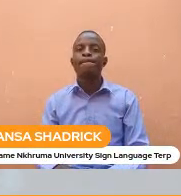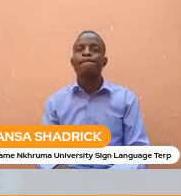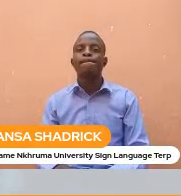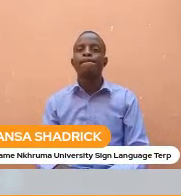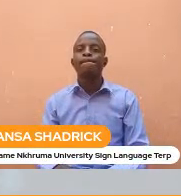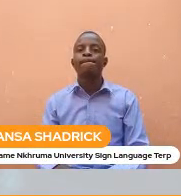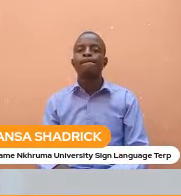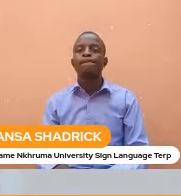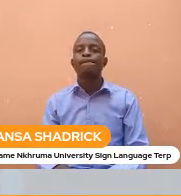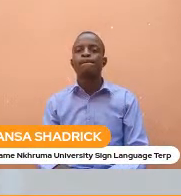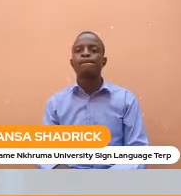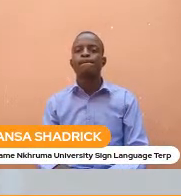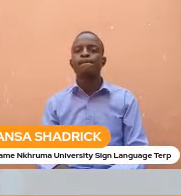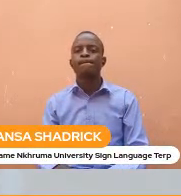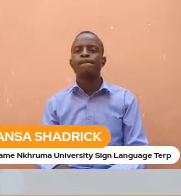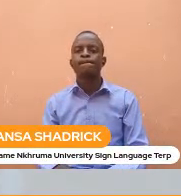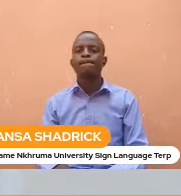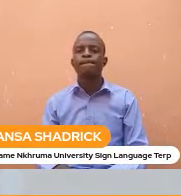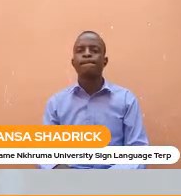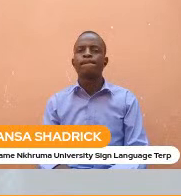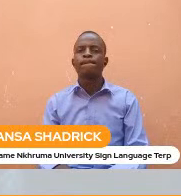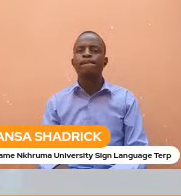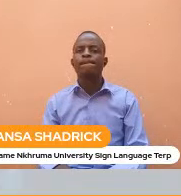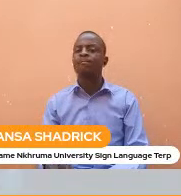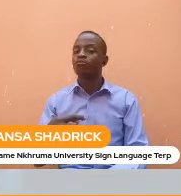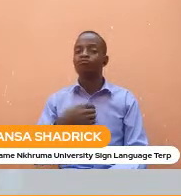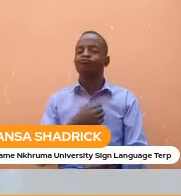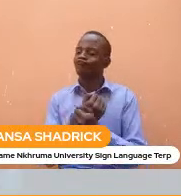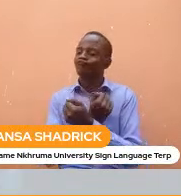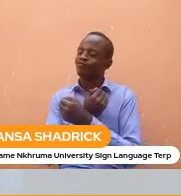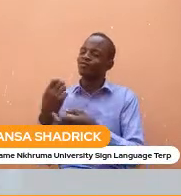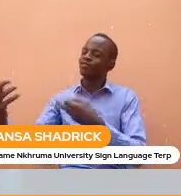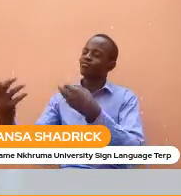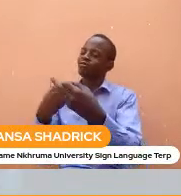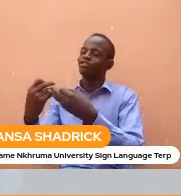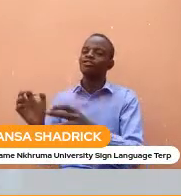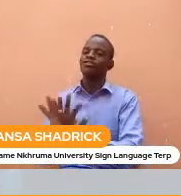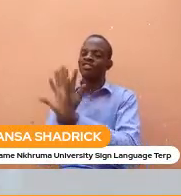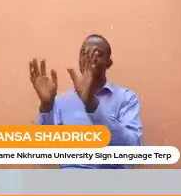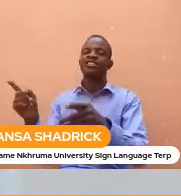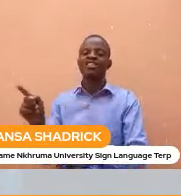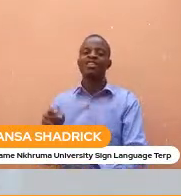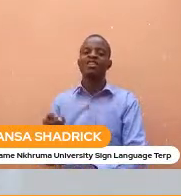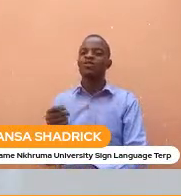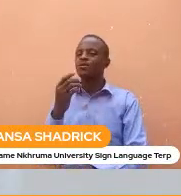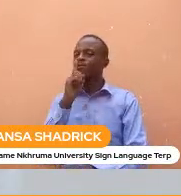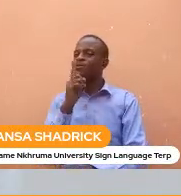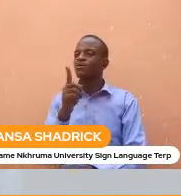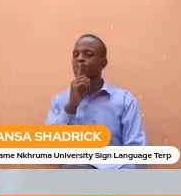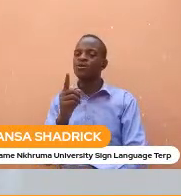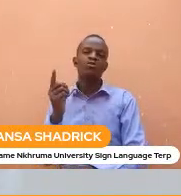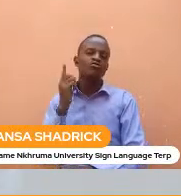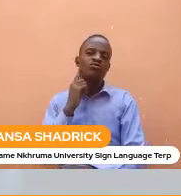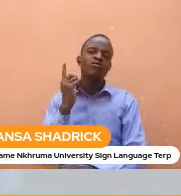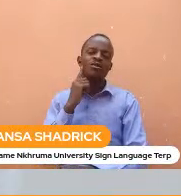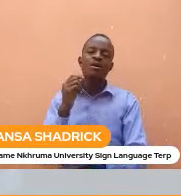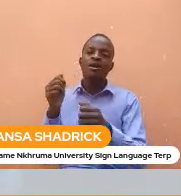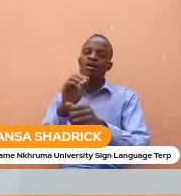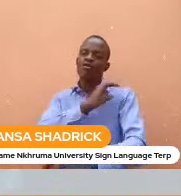Beautiful, beautiful. I like that so much. And I think it's very, very eye-catching and captivating when you hear, the power